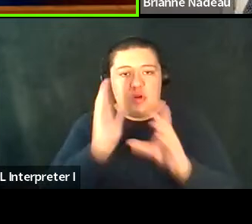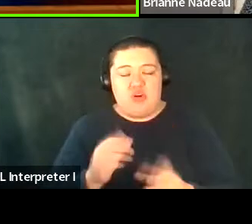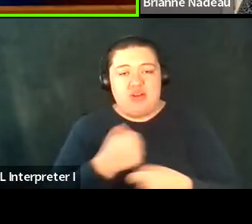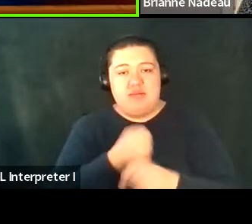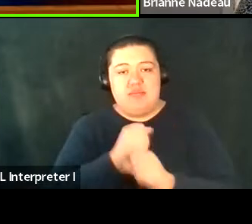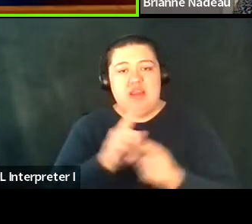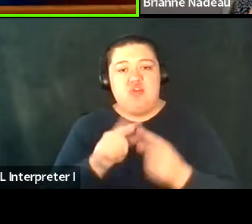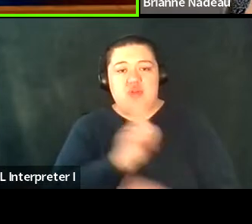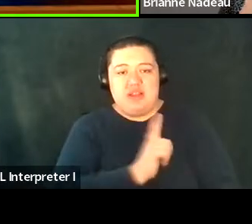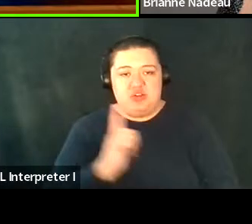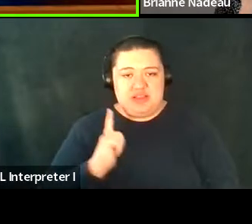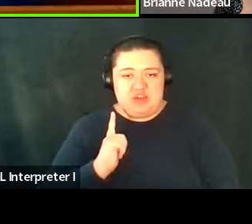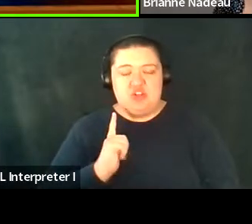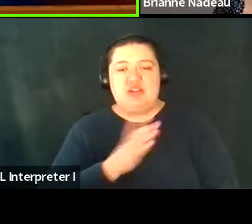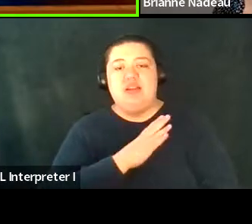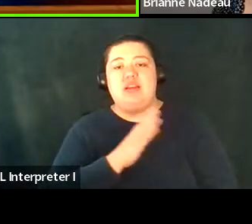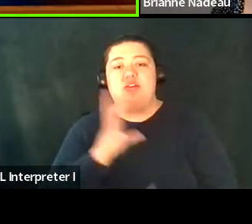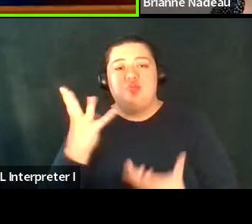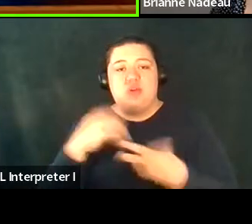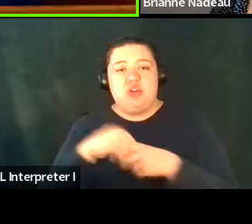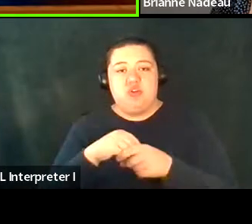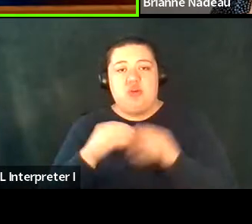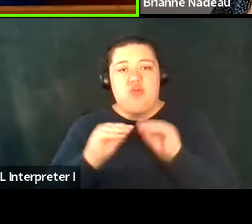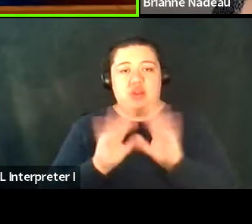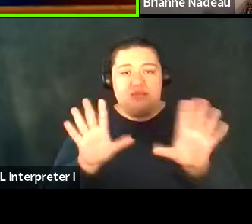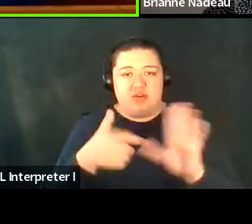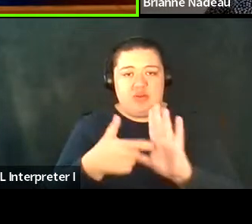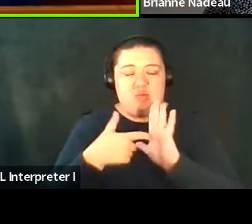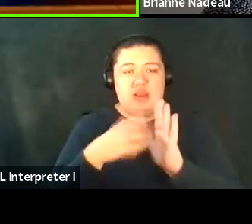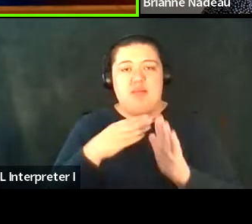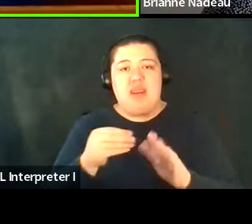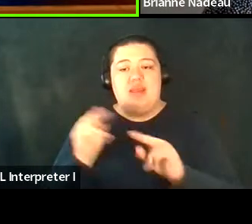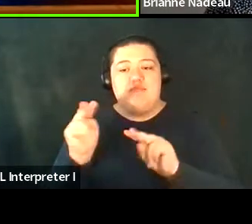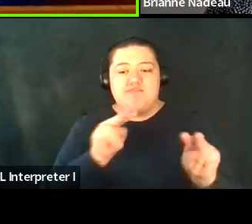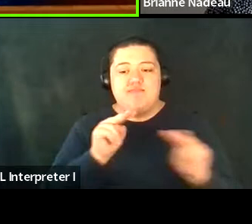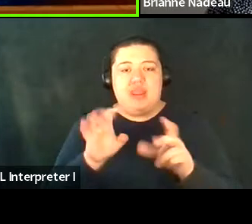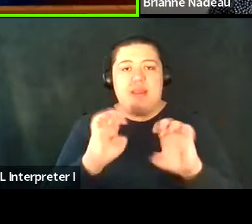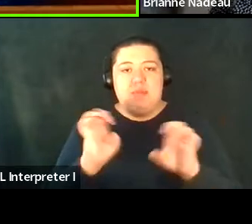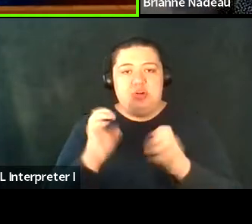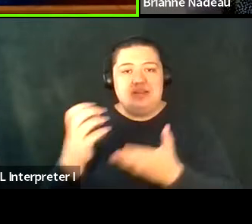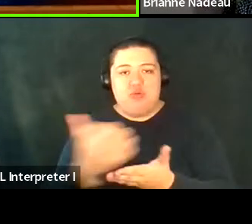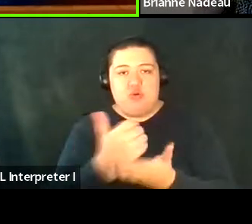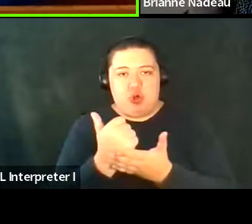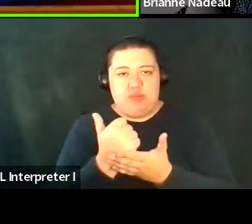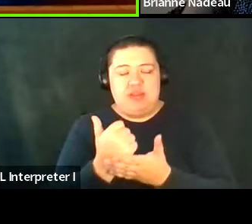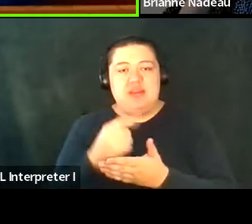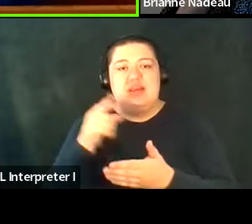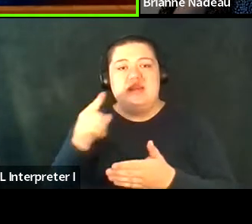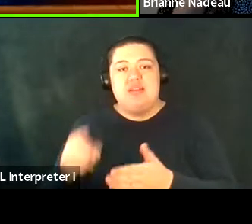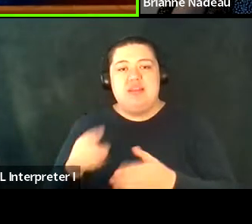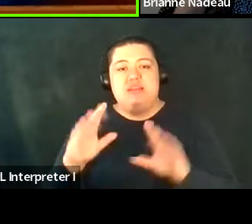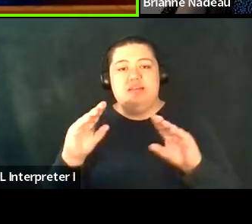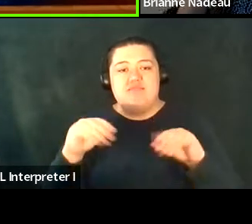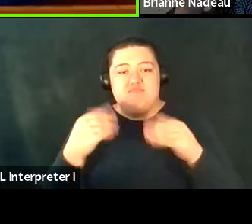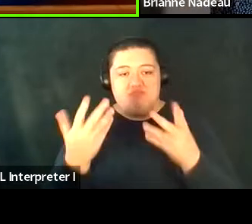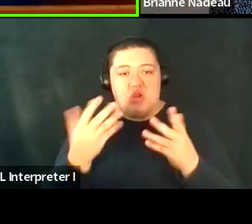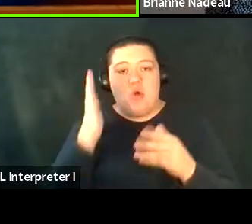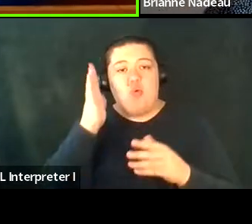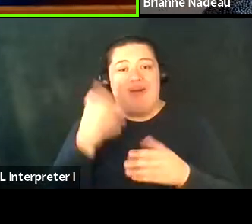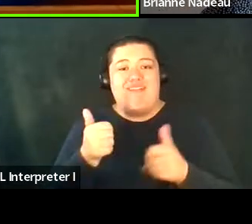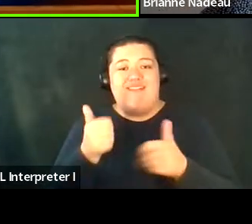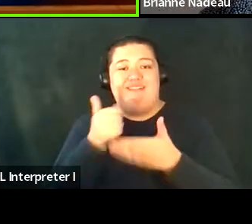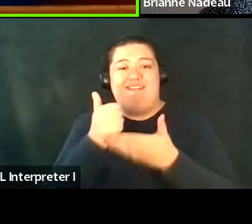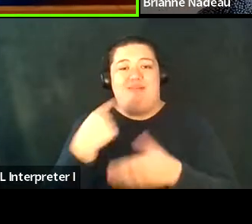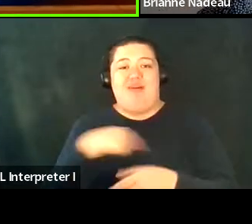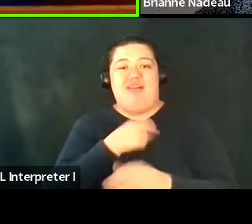legislation and to include transparency requirements and oversee emergency procurements. These provisions will help us avoid the